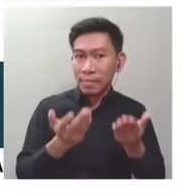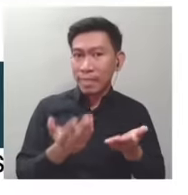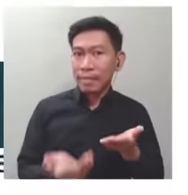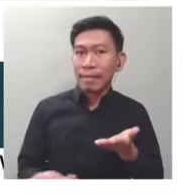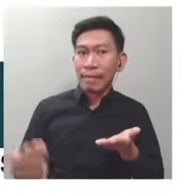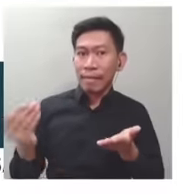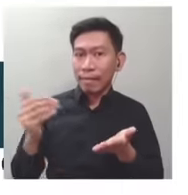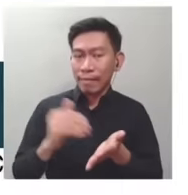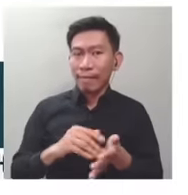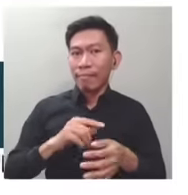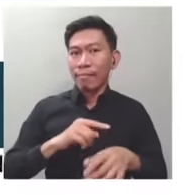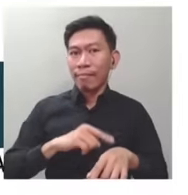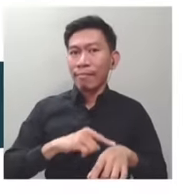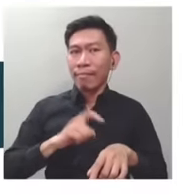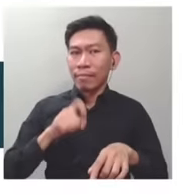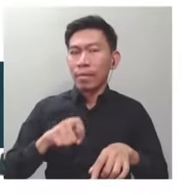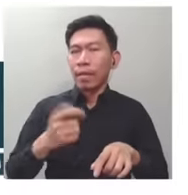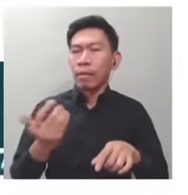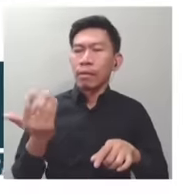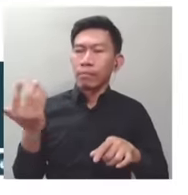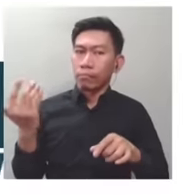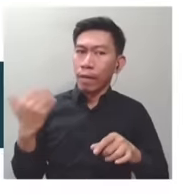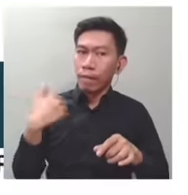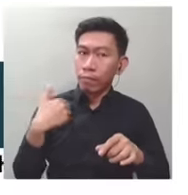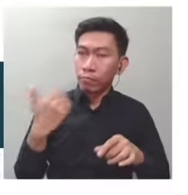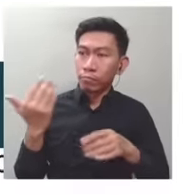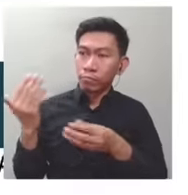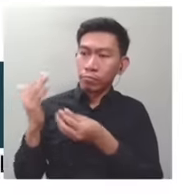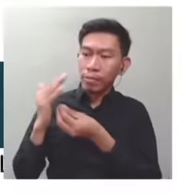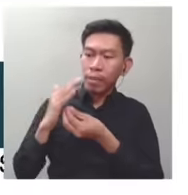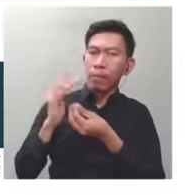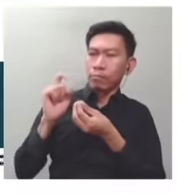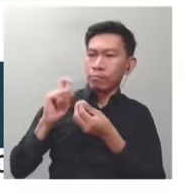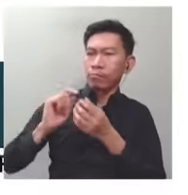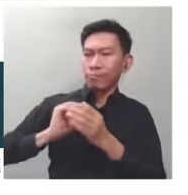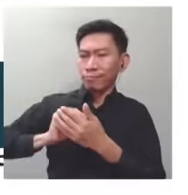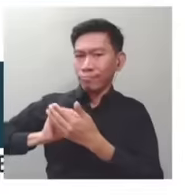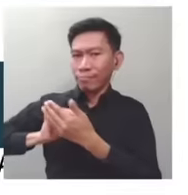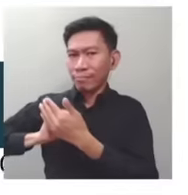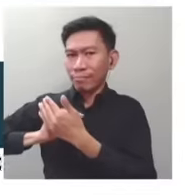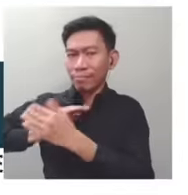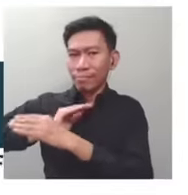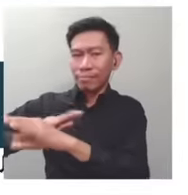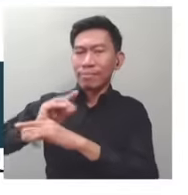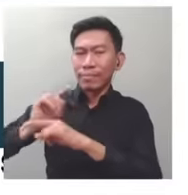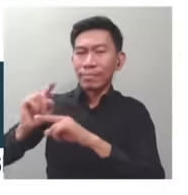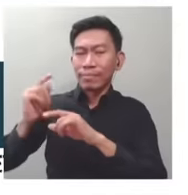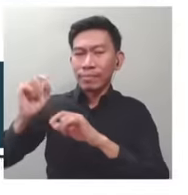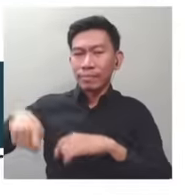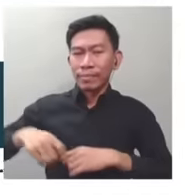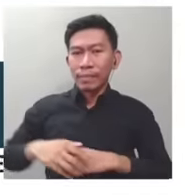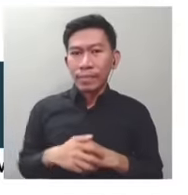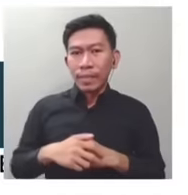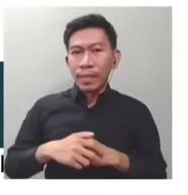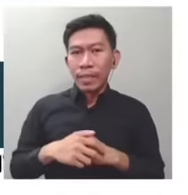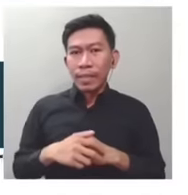a pushback. This is something that China, of course, would least anticipate, because from the perspective of China,